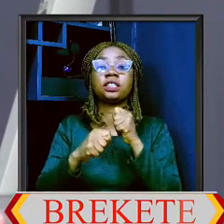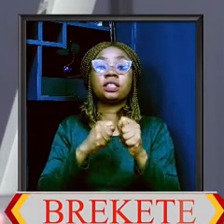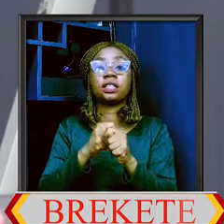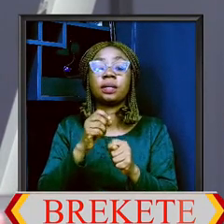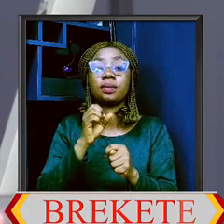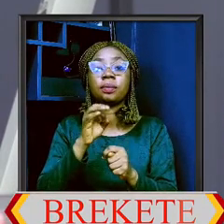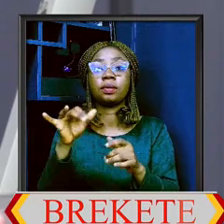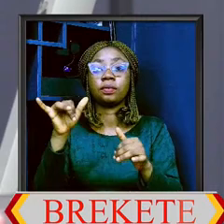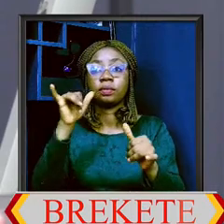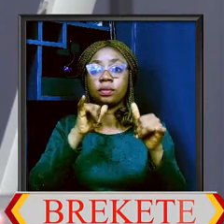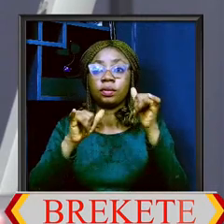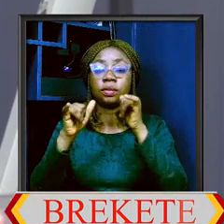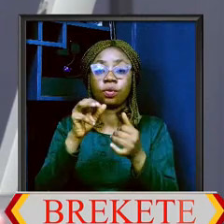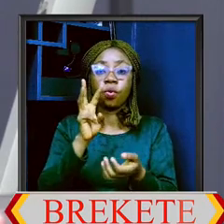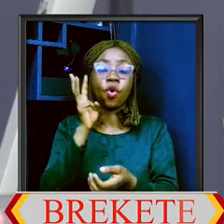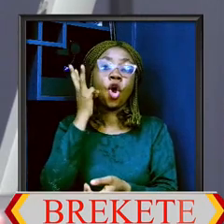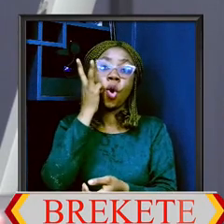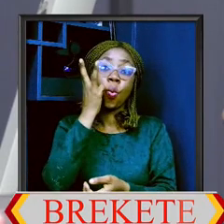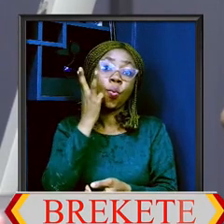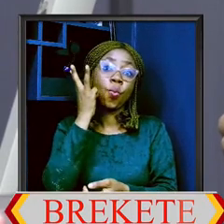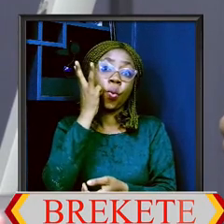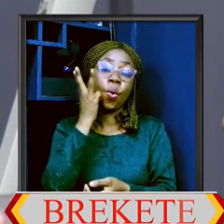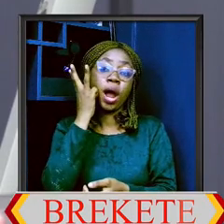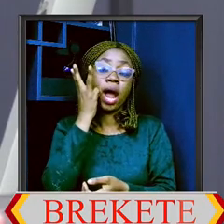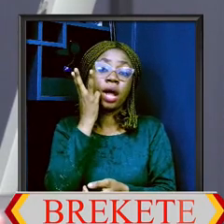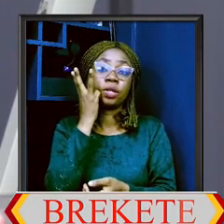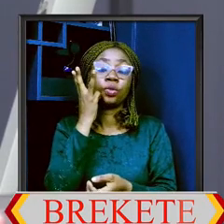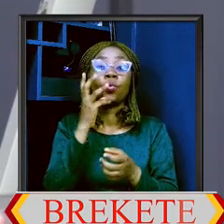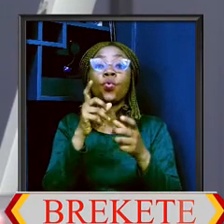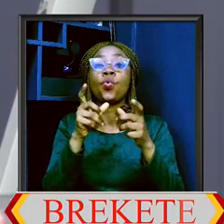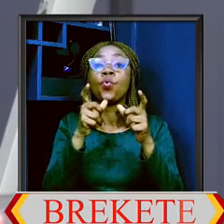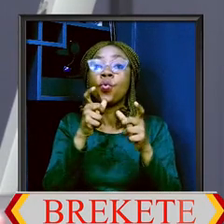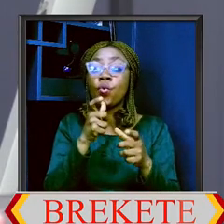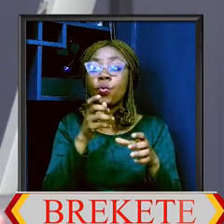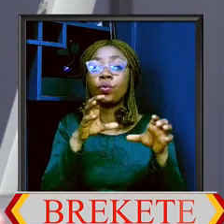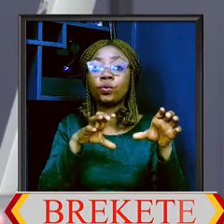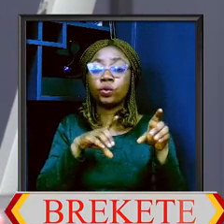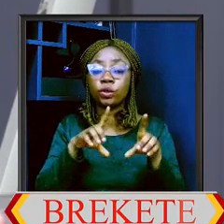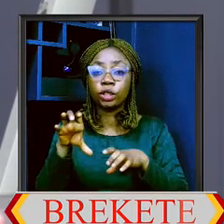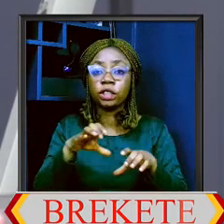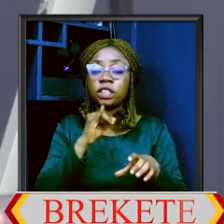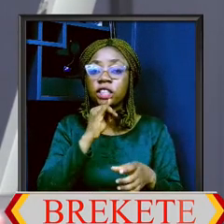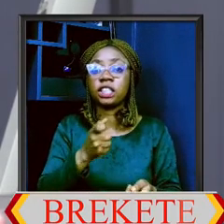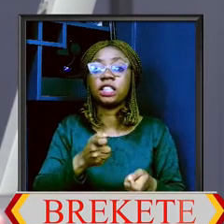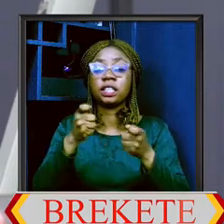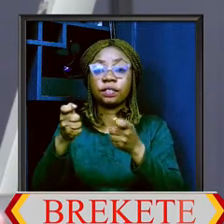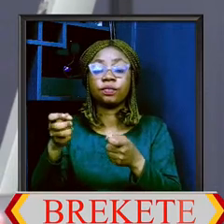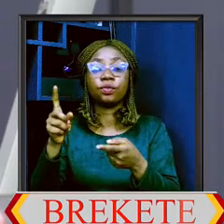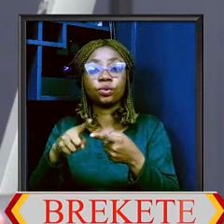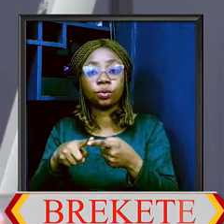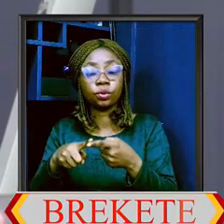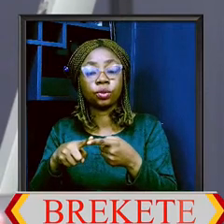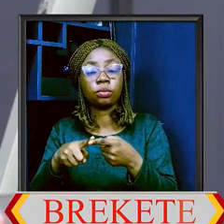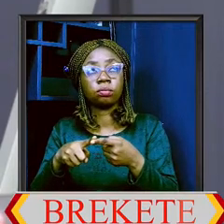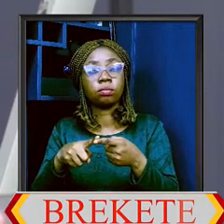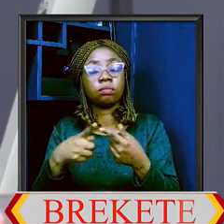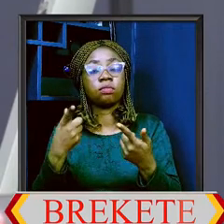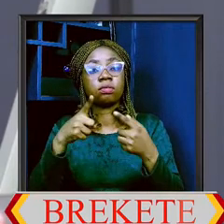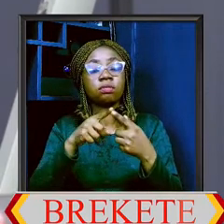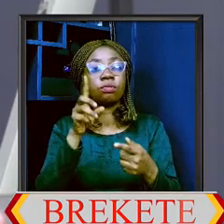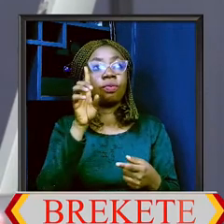drink he Supply wine to these people who you supply the wine to he supplied it